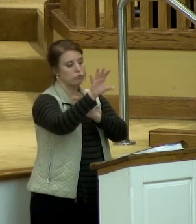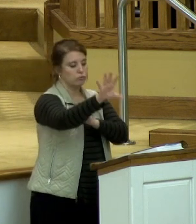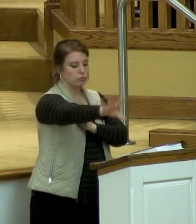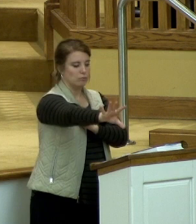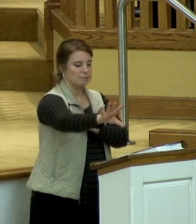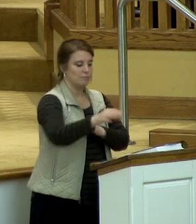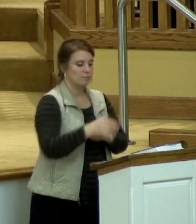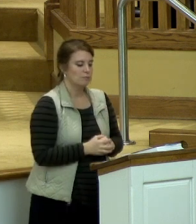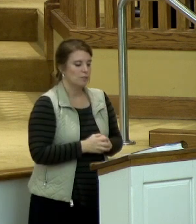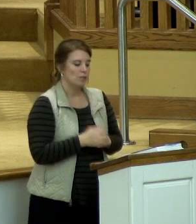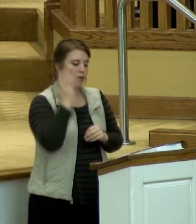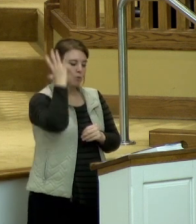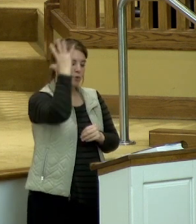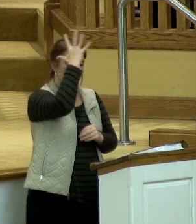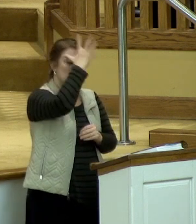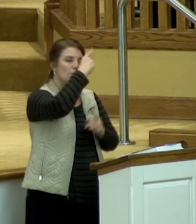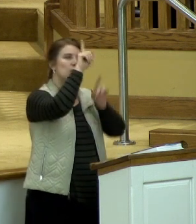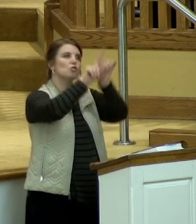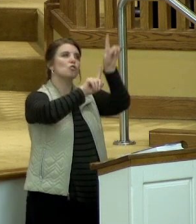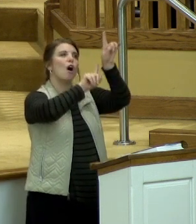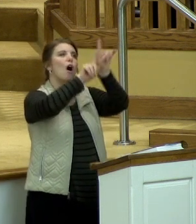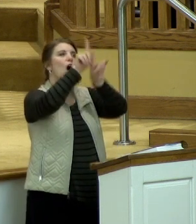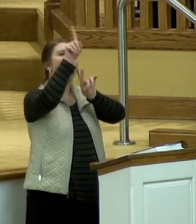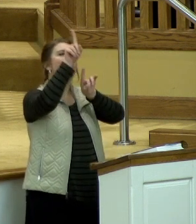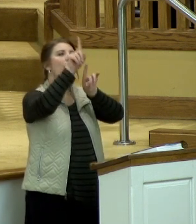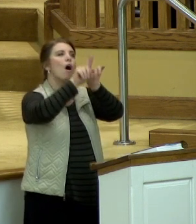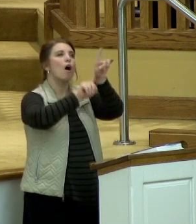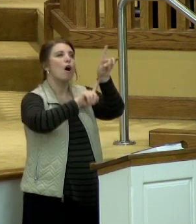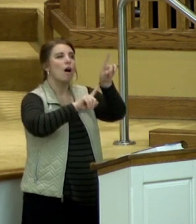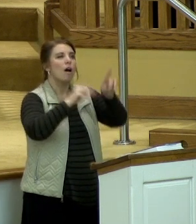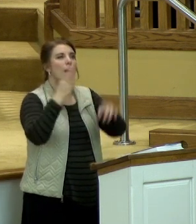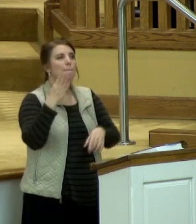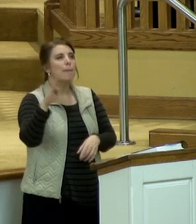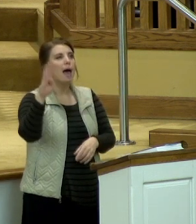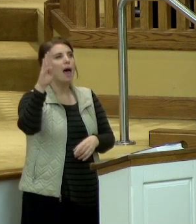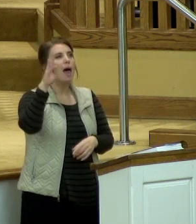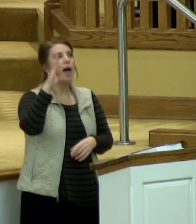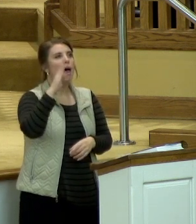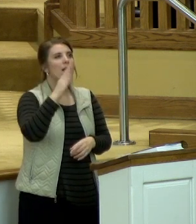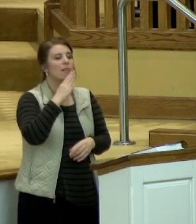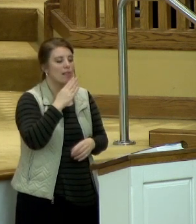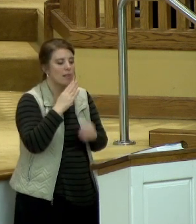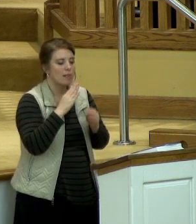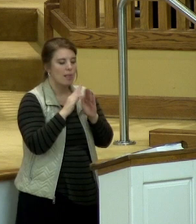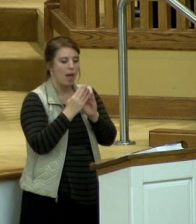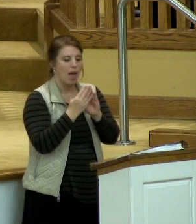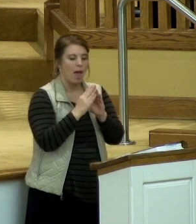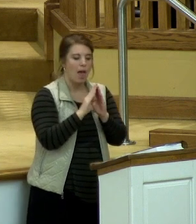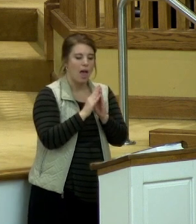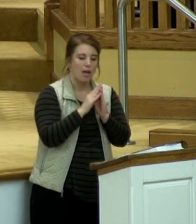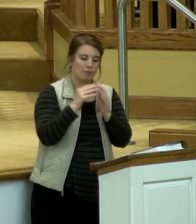ray. Oh, beautiful star of Bethlehem, shine